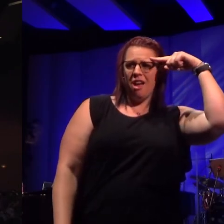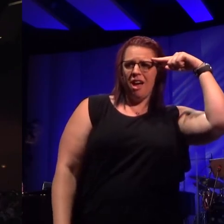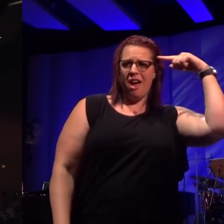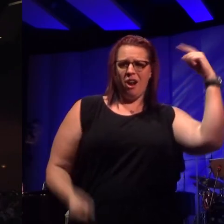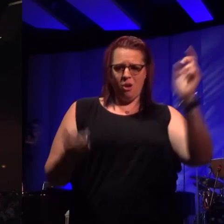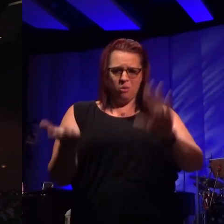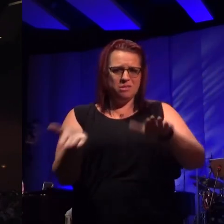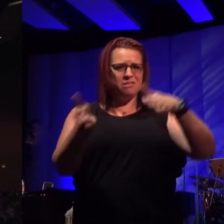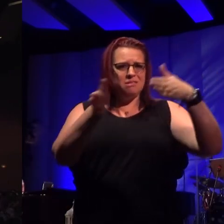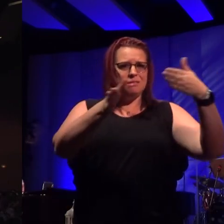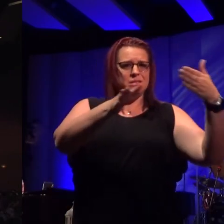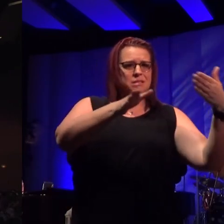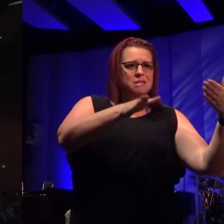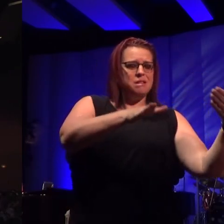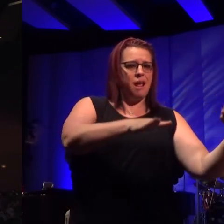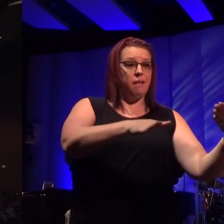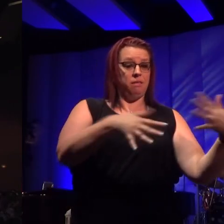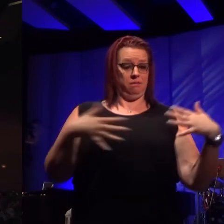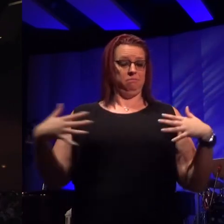I will fear no